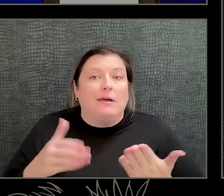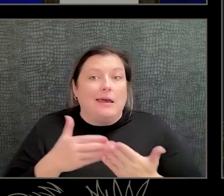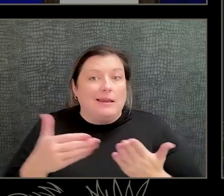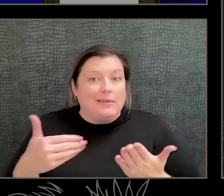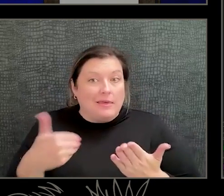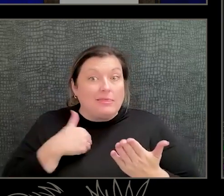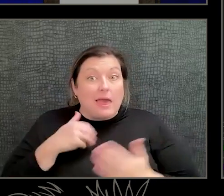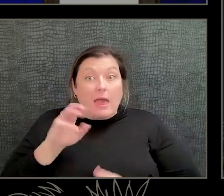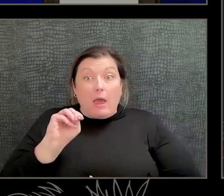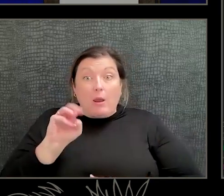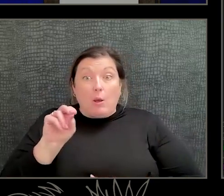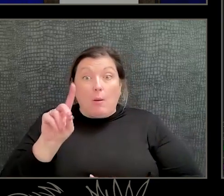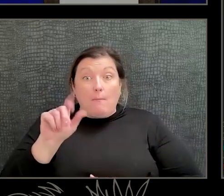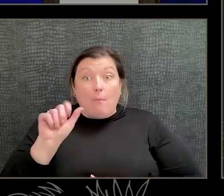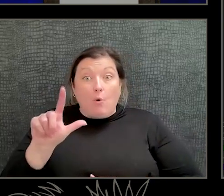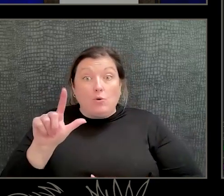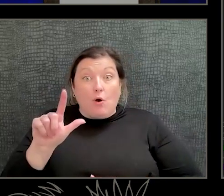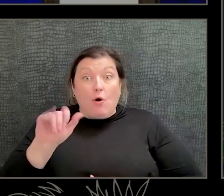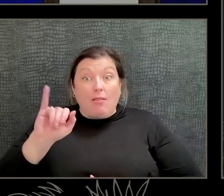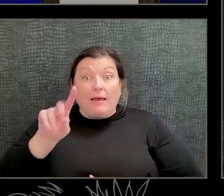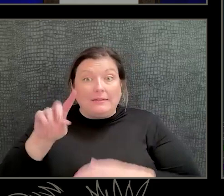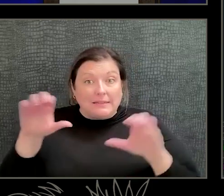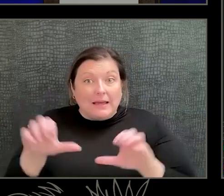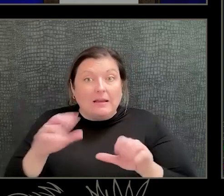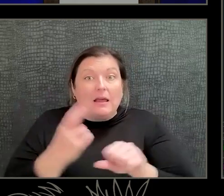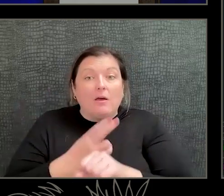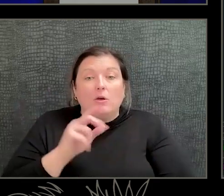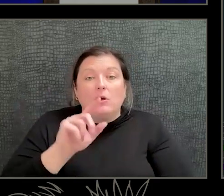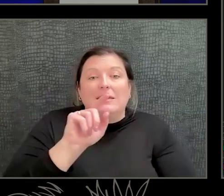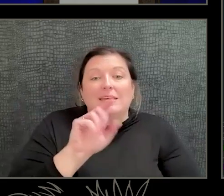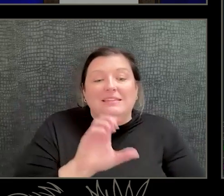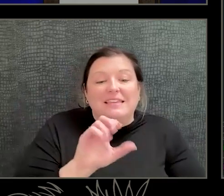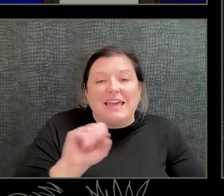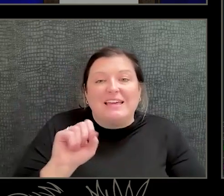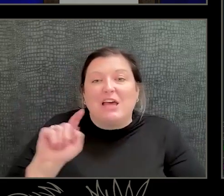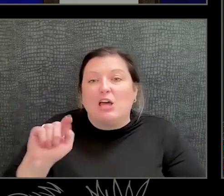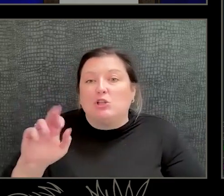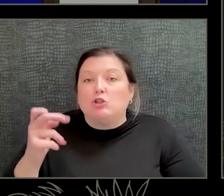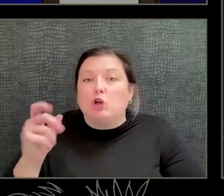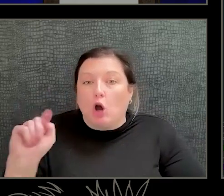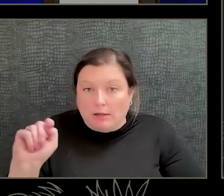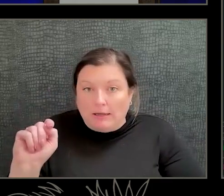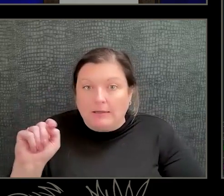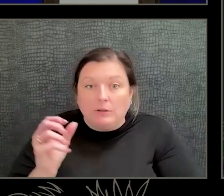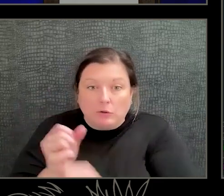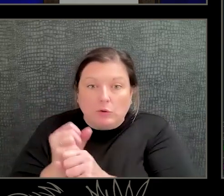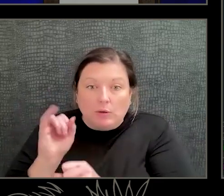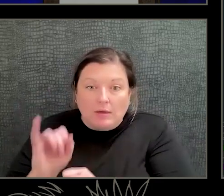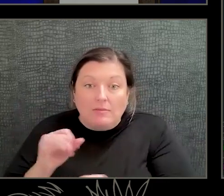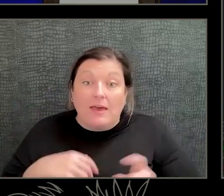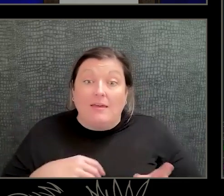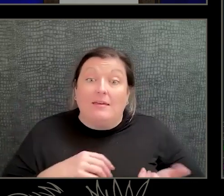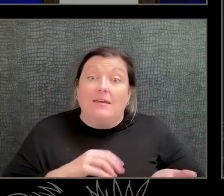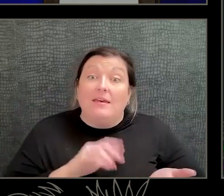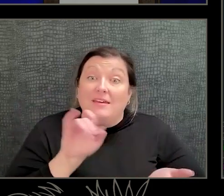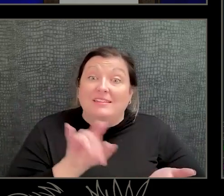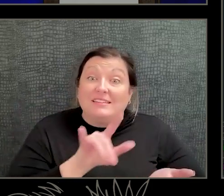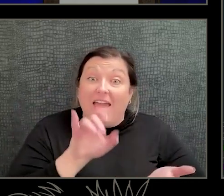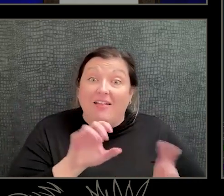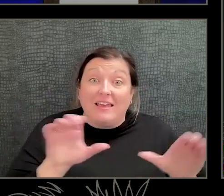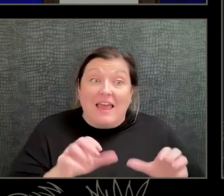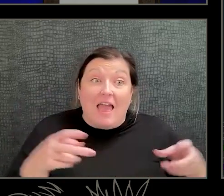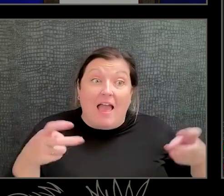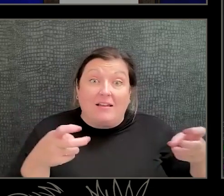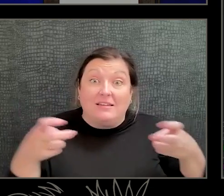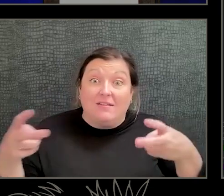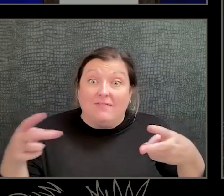the modal ID was active, I would use CSS target to get that. So it could be things like just styling an active link. I just put it in the modal because